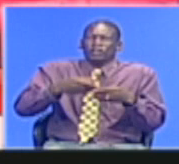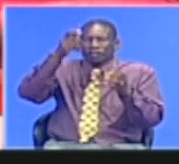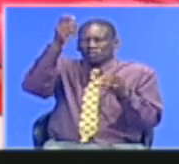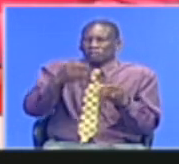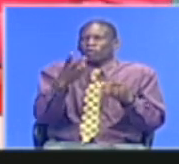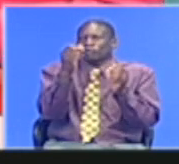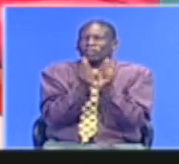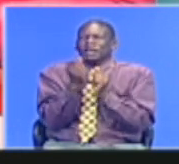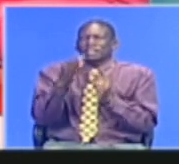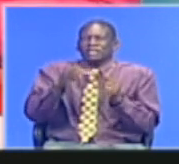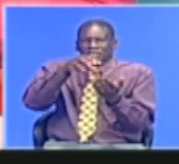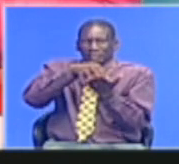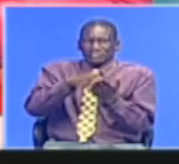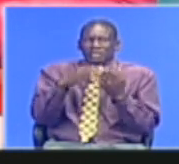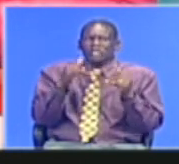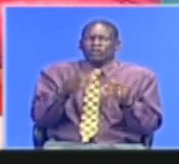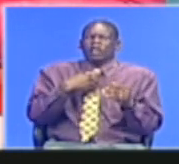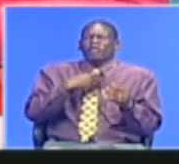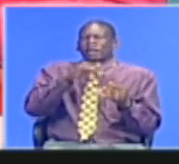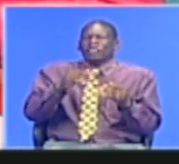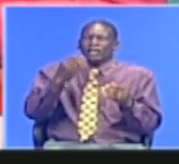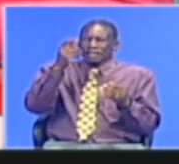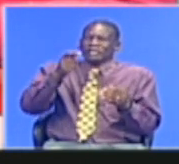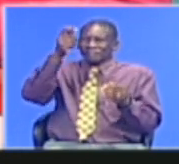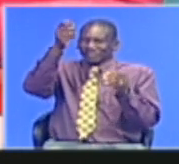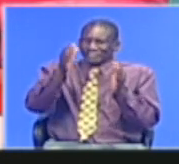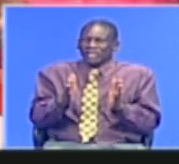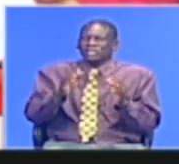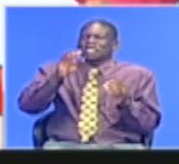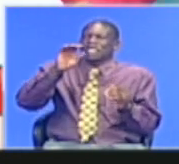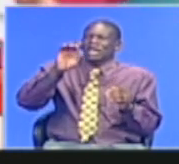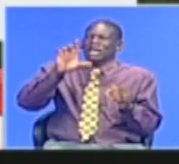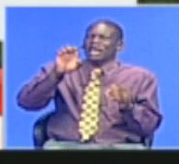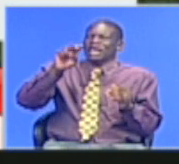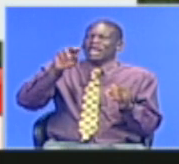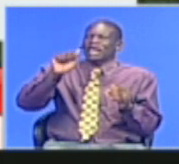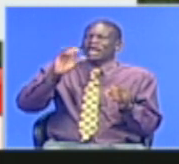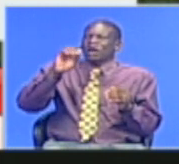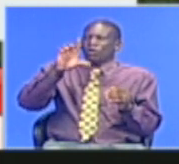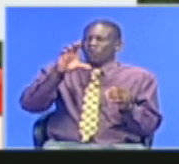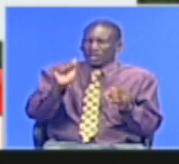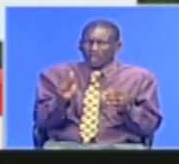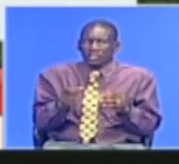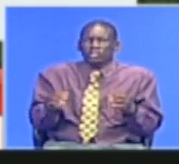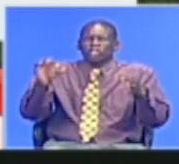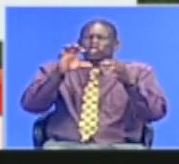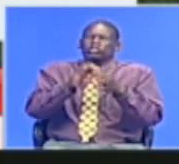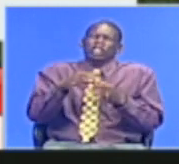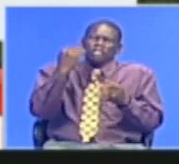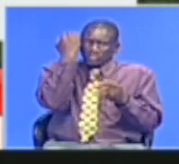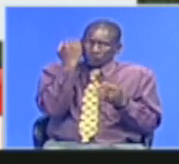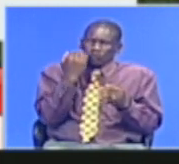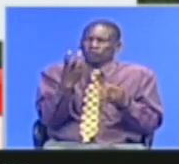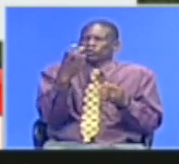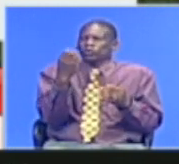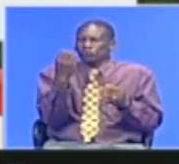Isaac Lenaola. There you go on your screen. And he joined the judiciary back in 2003, and he was then appointed to the Supreme